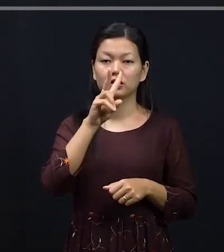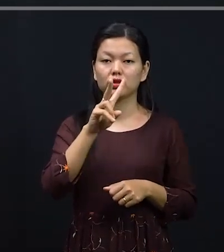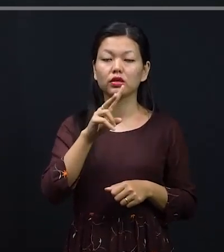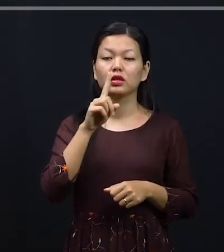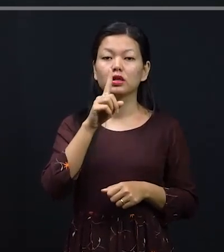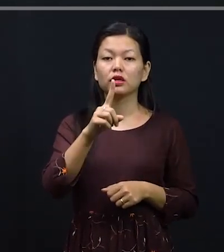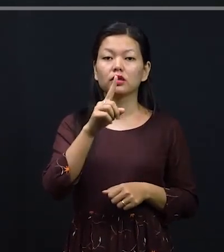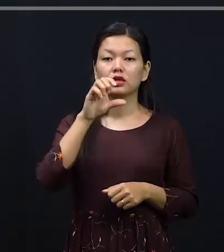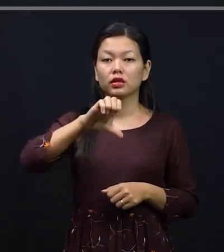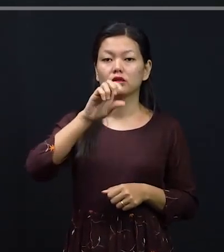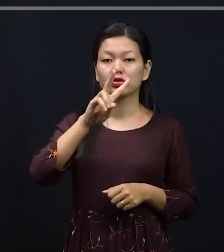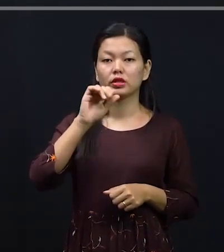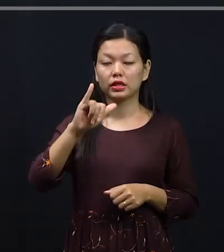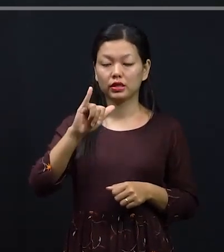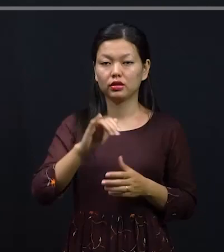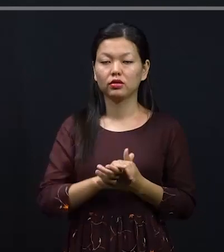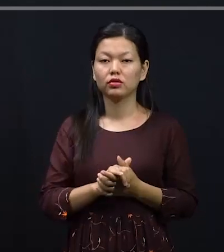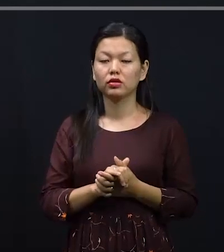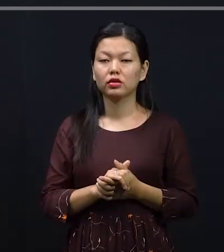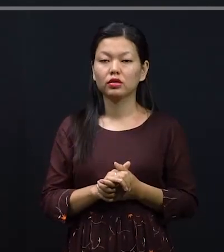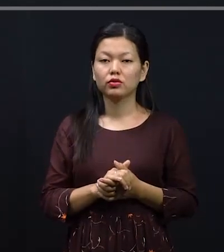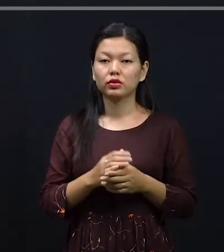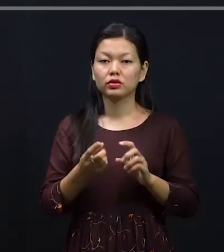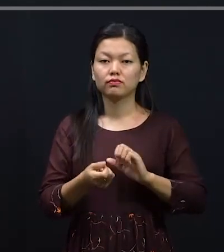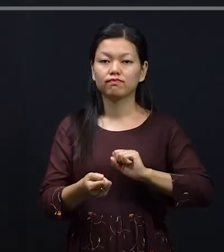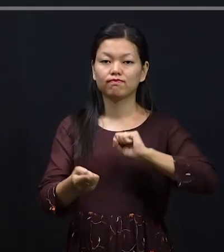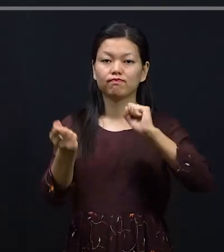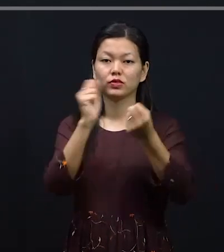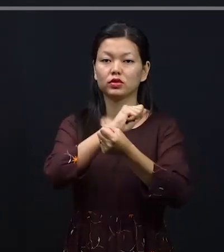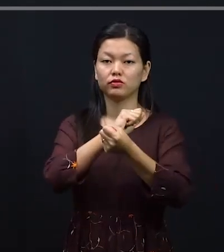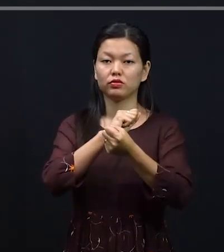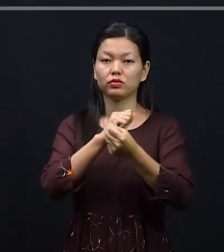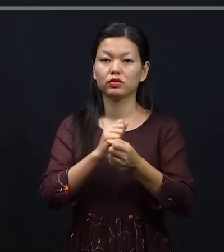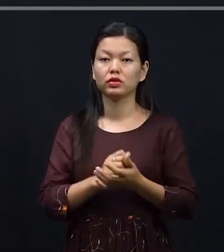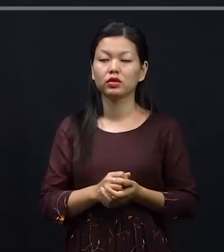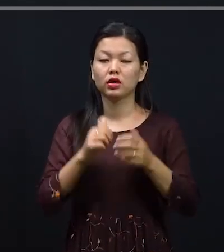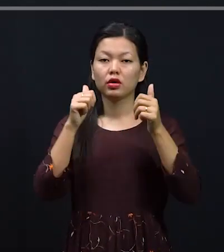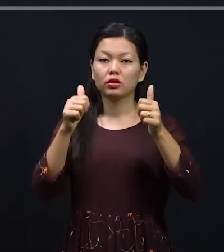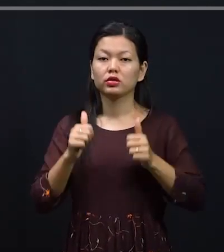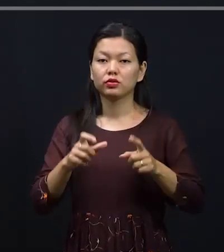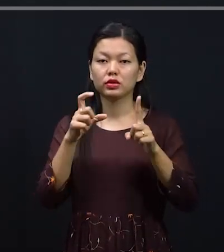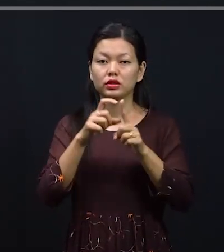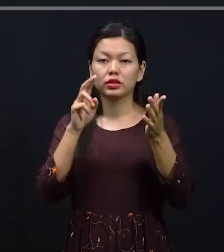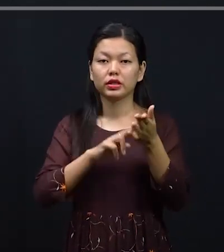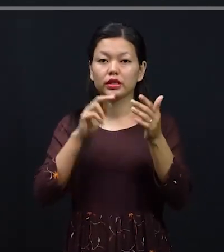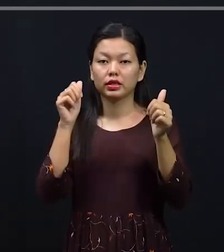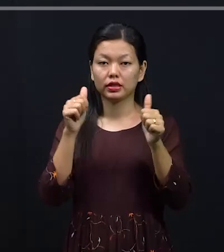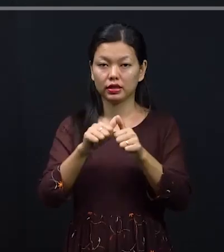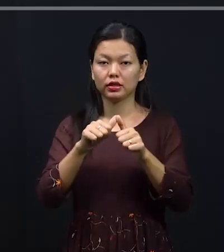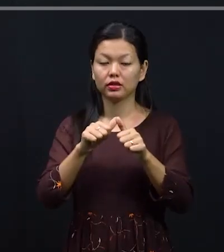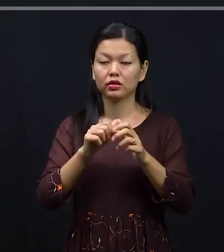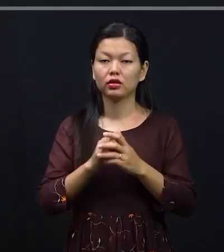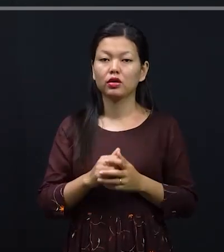he called it as the transforming principle, to show that it is the DNA, to search what actually or what exact is